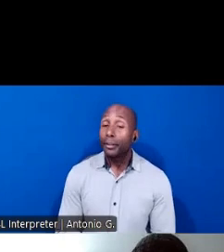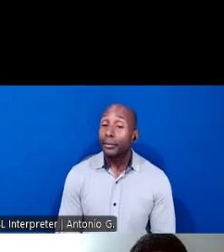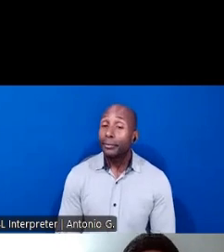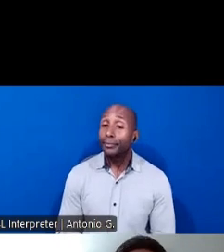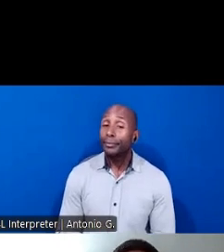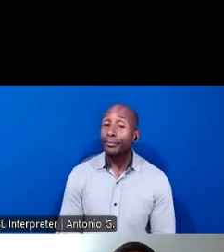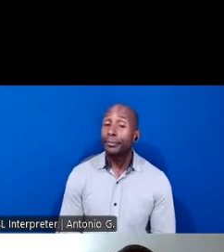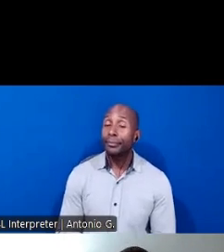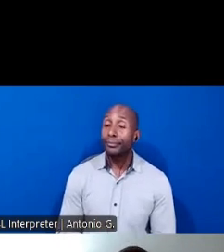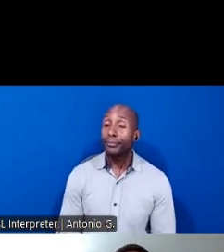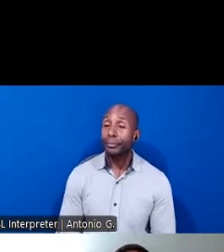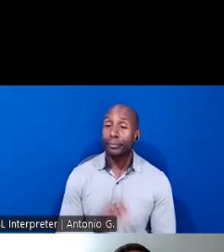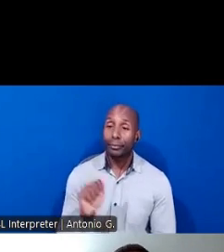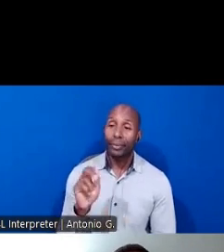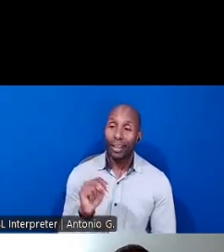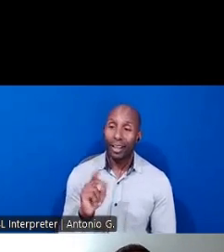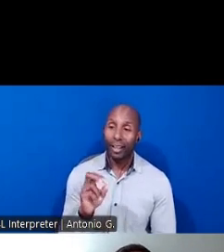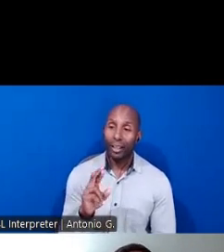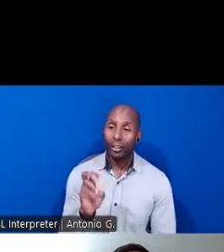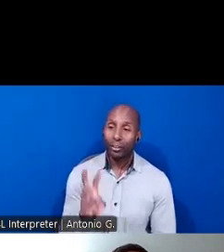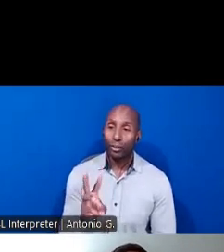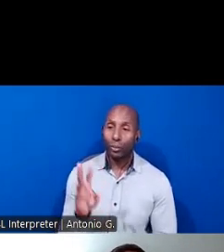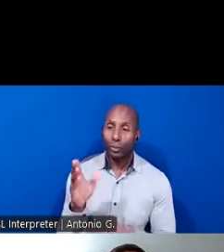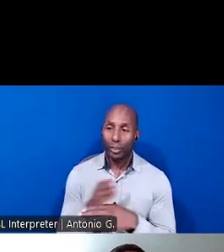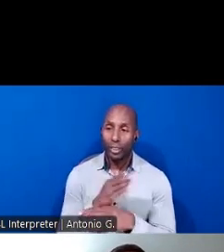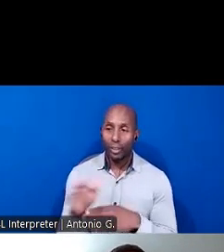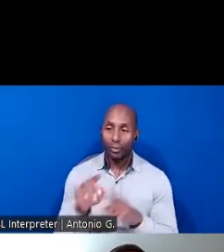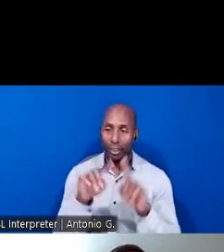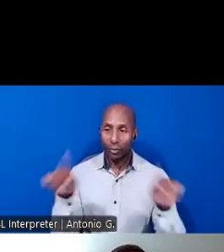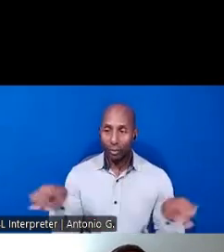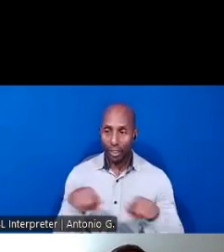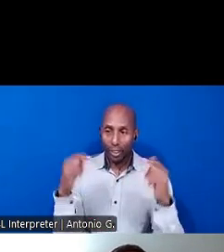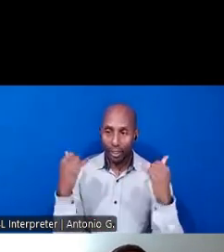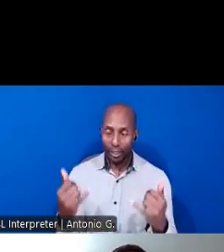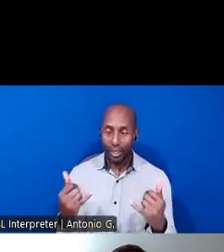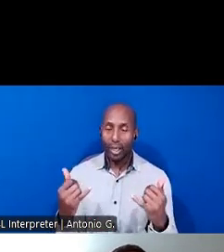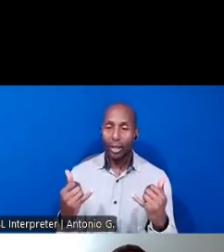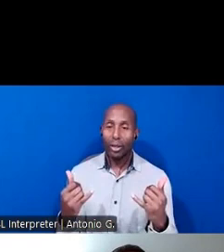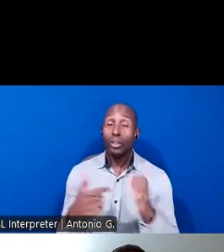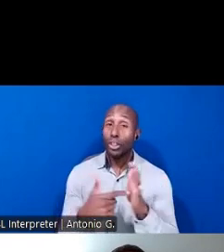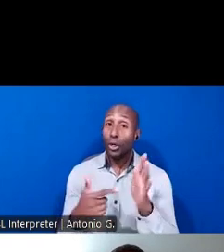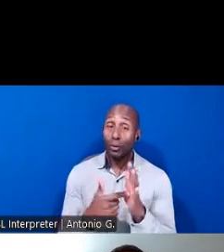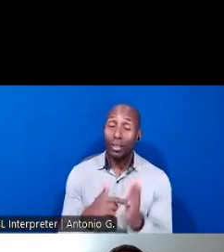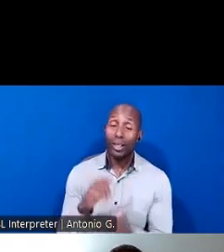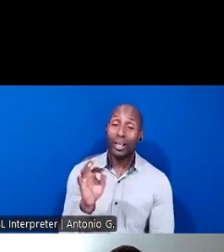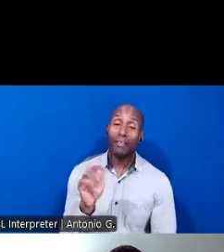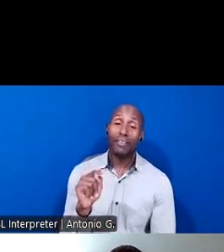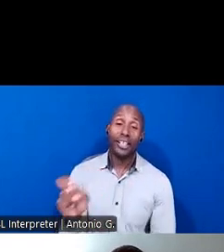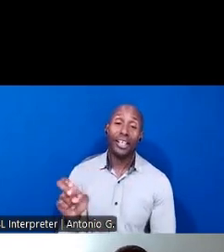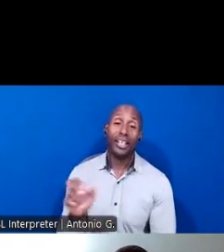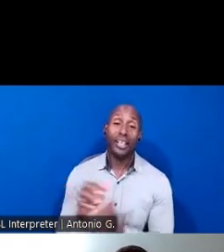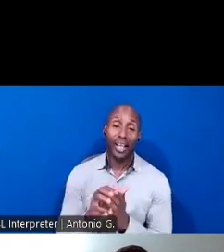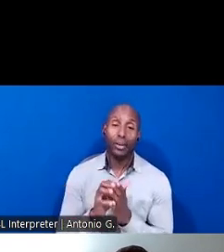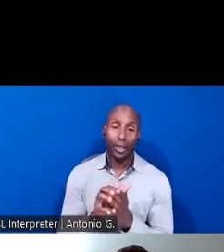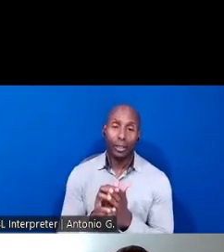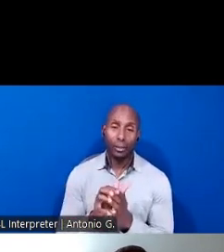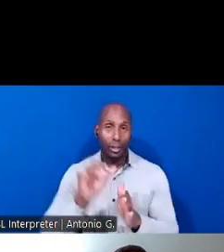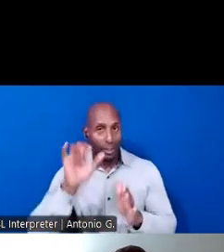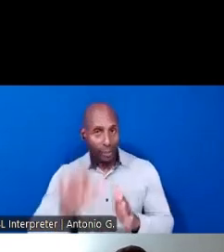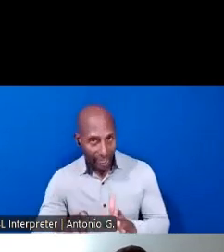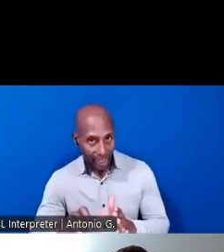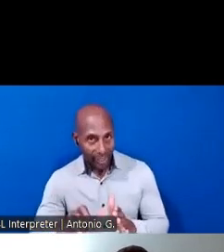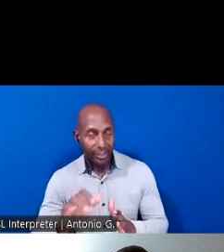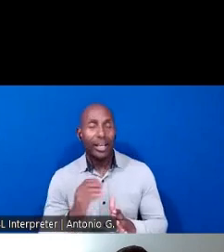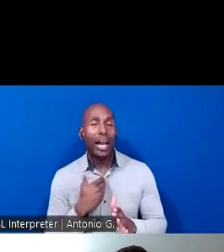now to the FTE calculator, which is an Excel spreadsheet that we created here at Val MEI as